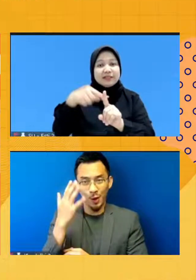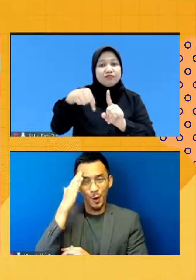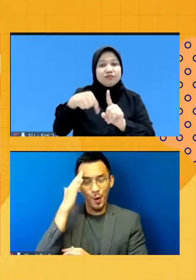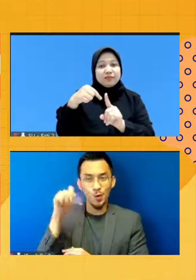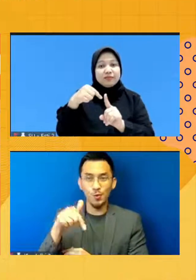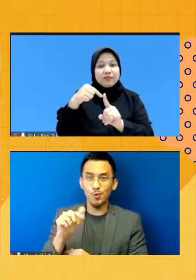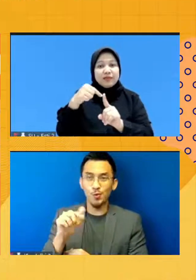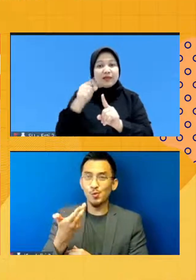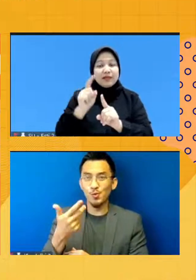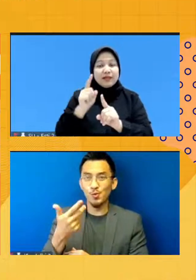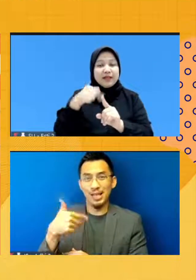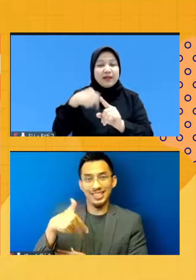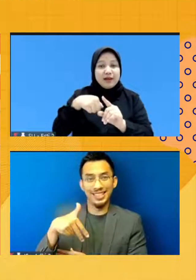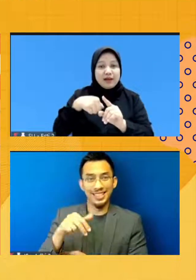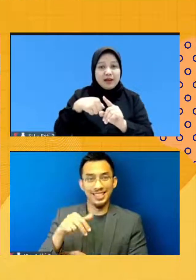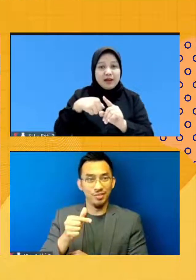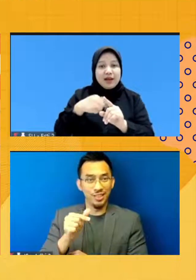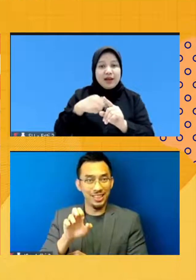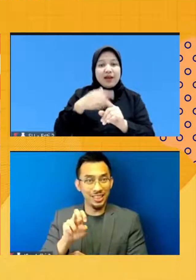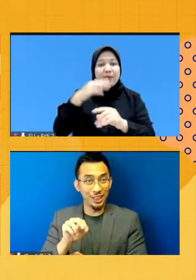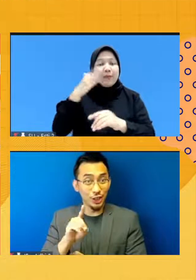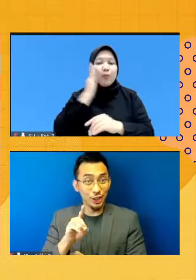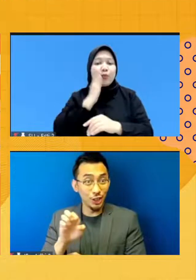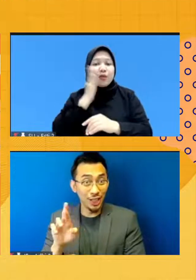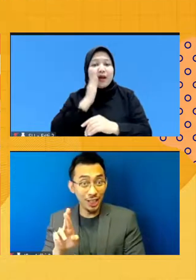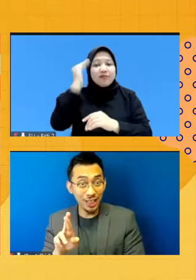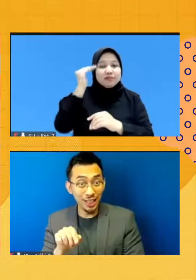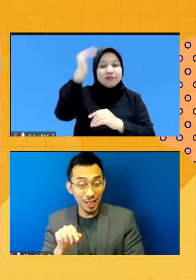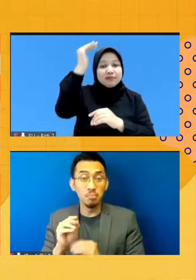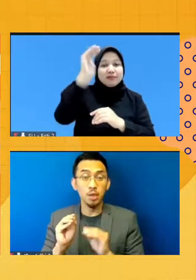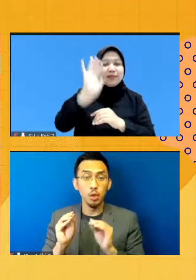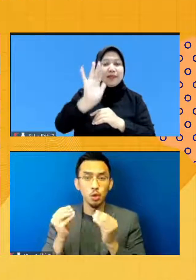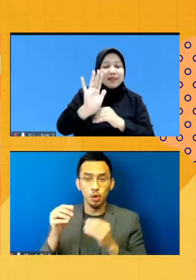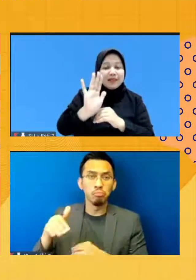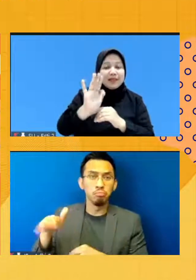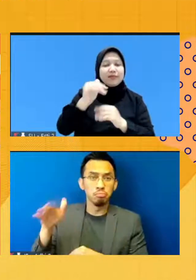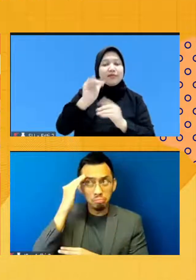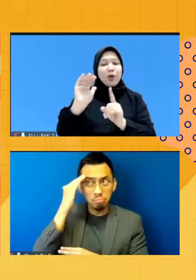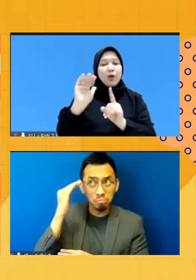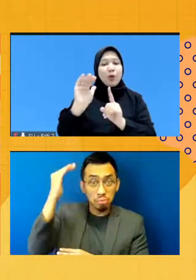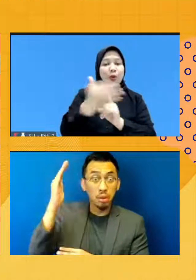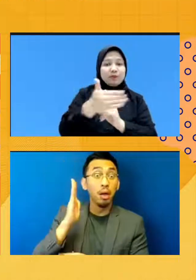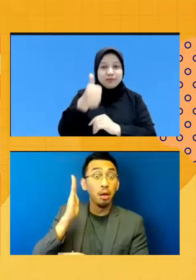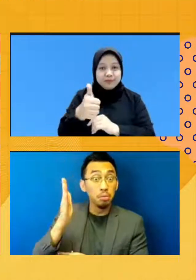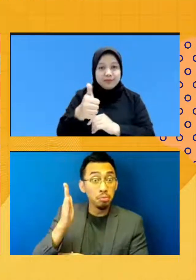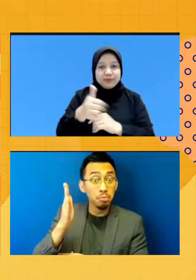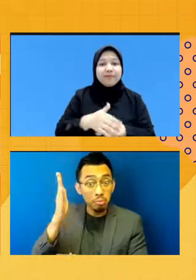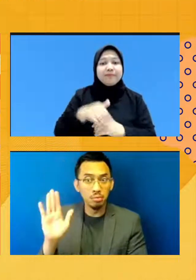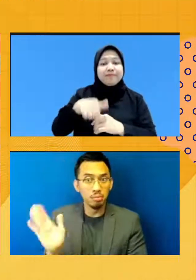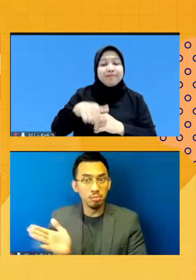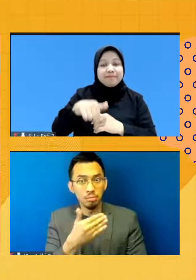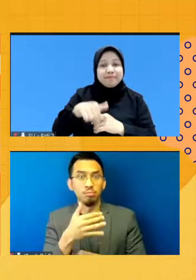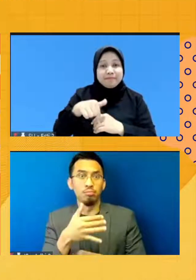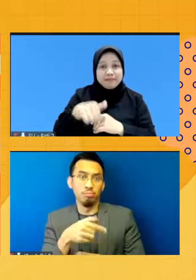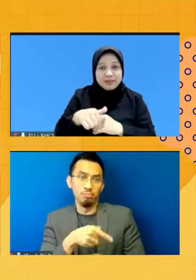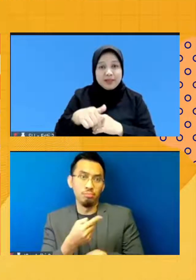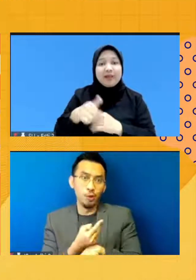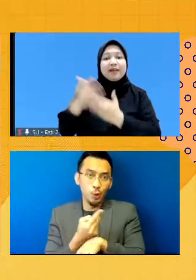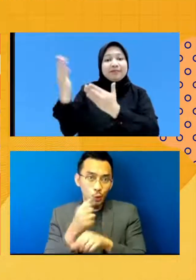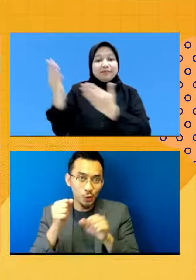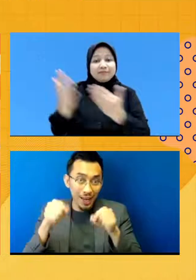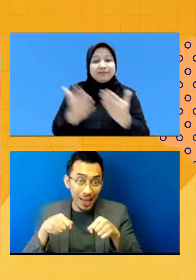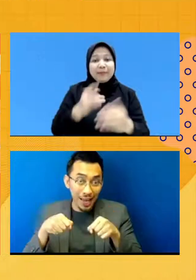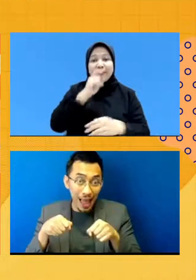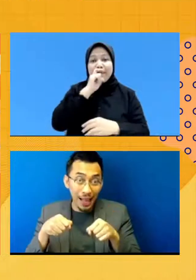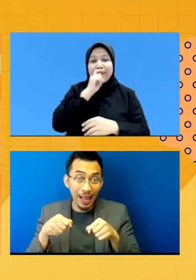safe. Without further ado, I would like to invite Mr. Ram Duli, Coordinator, Whitefish Sri